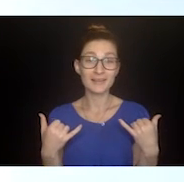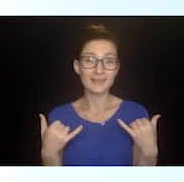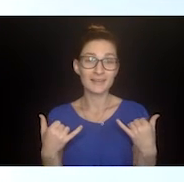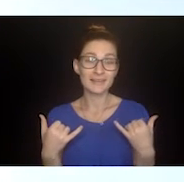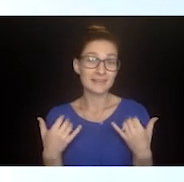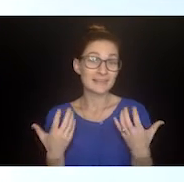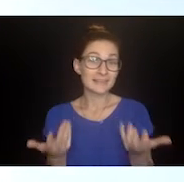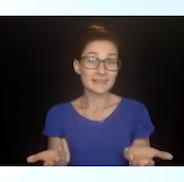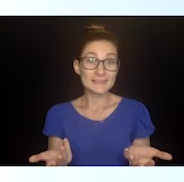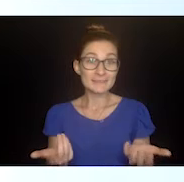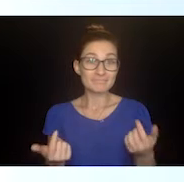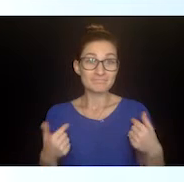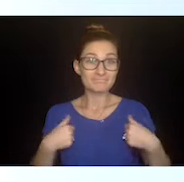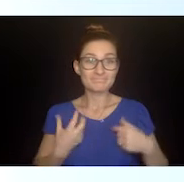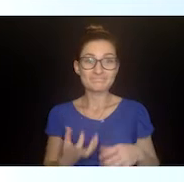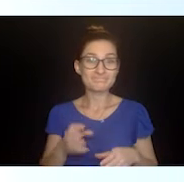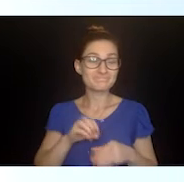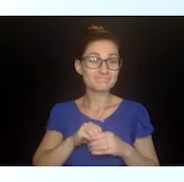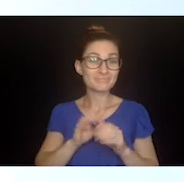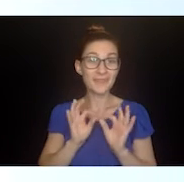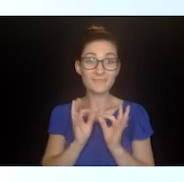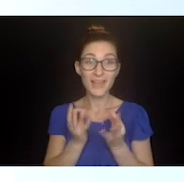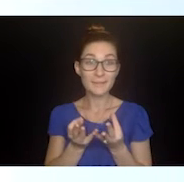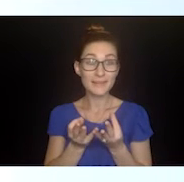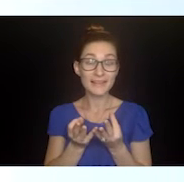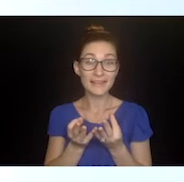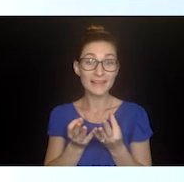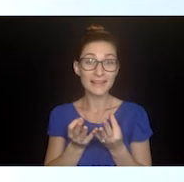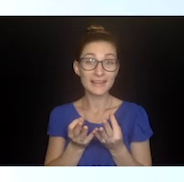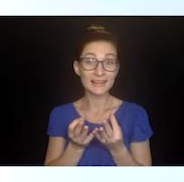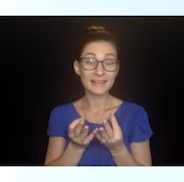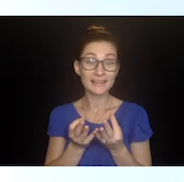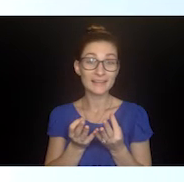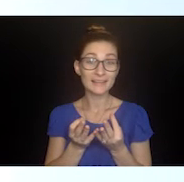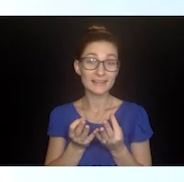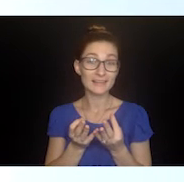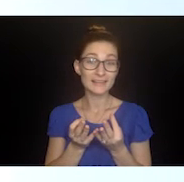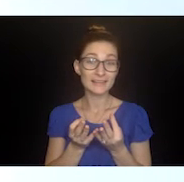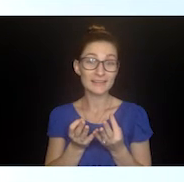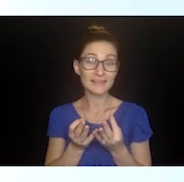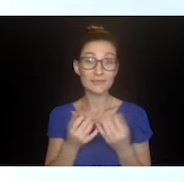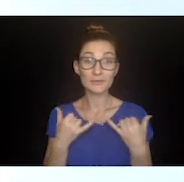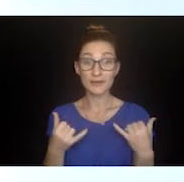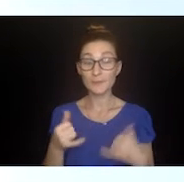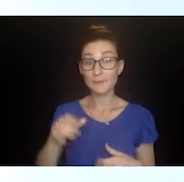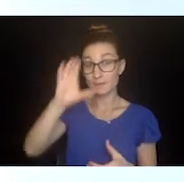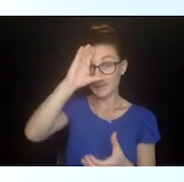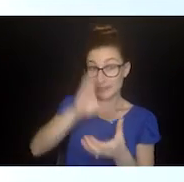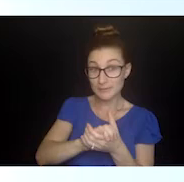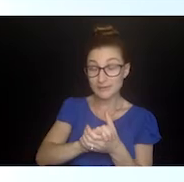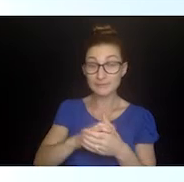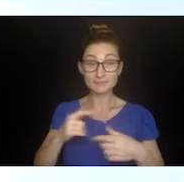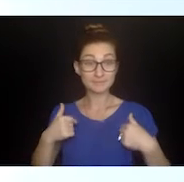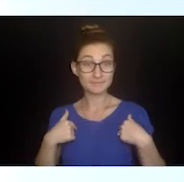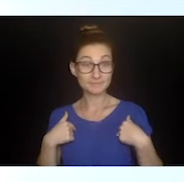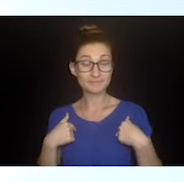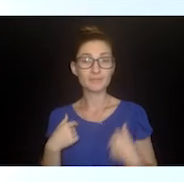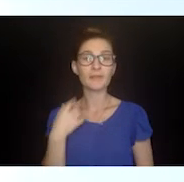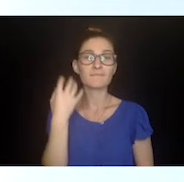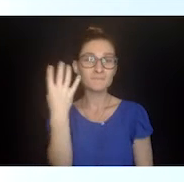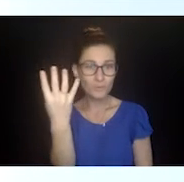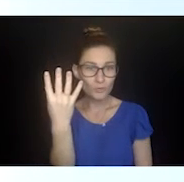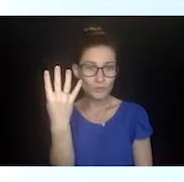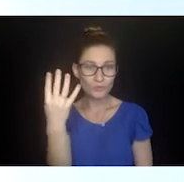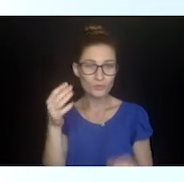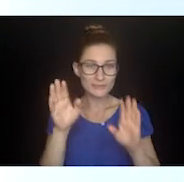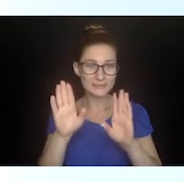into a family, and there are now my husband, myself, and